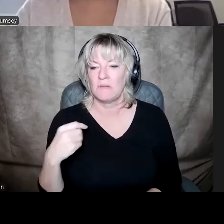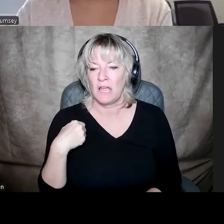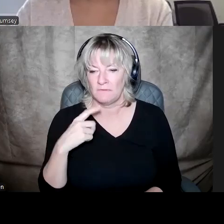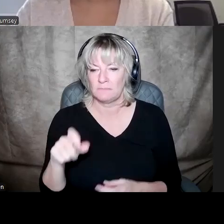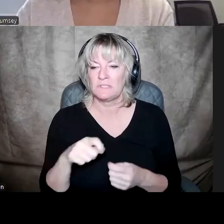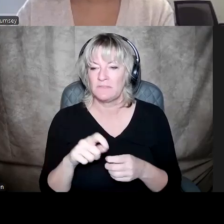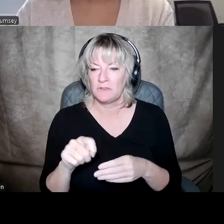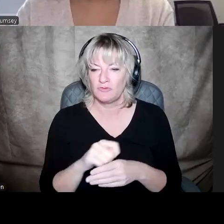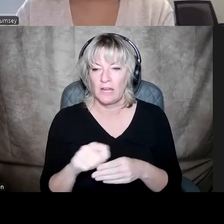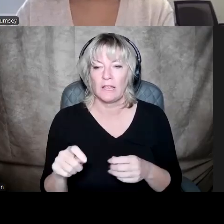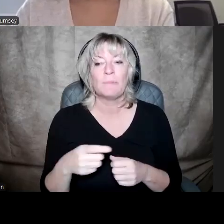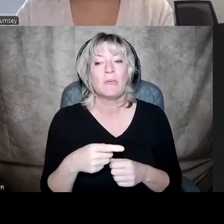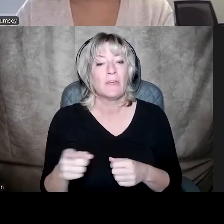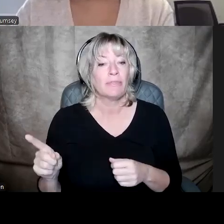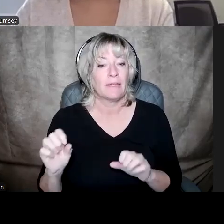their ability to